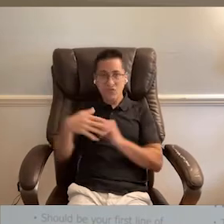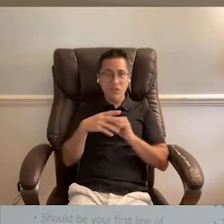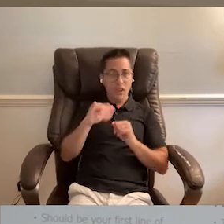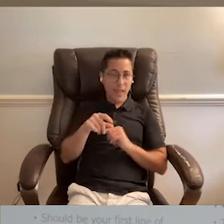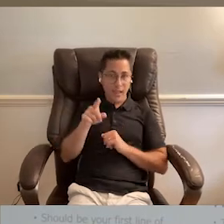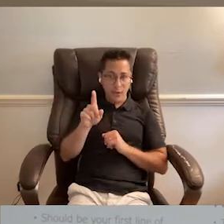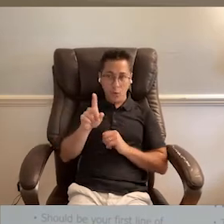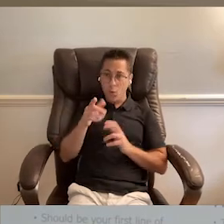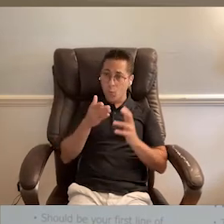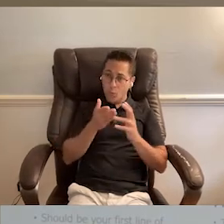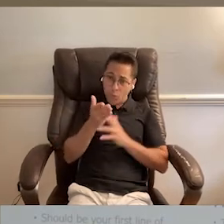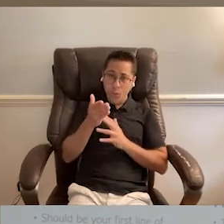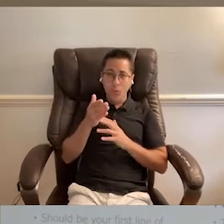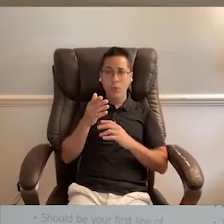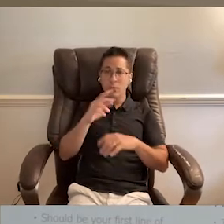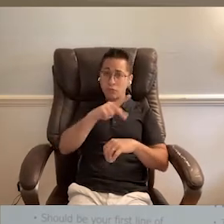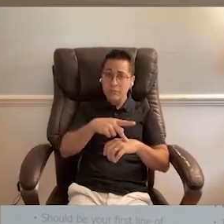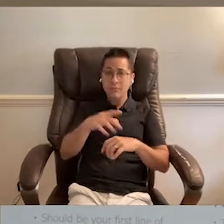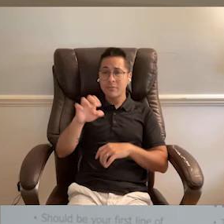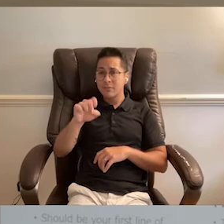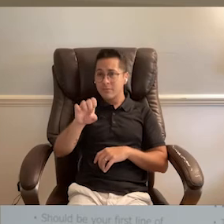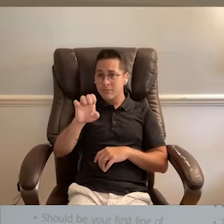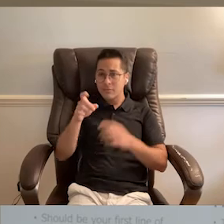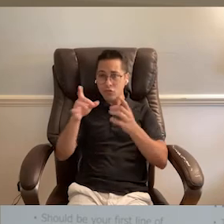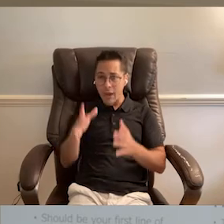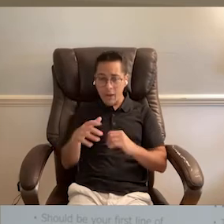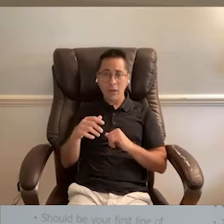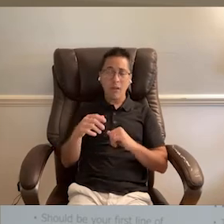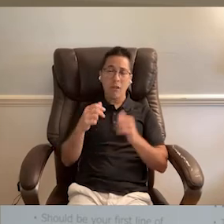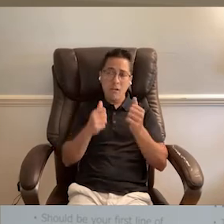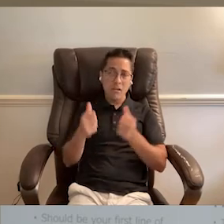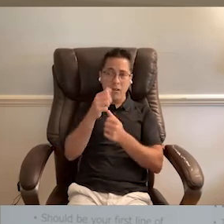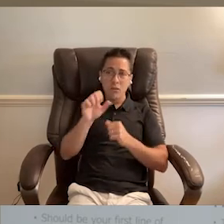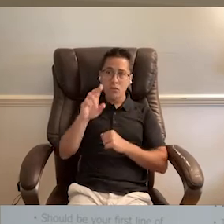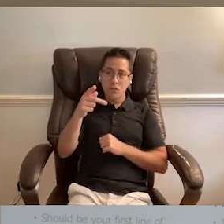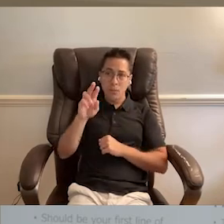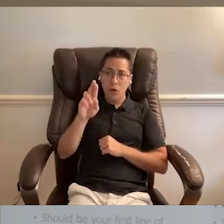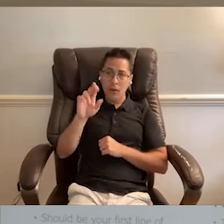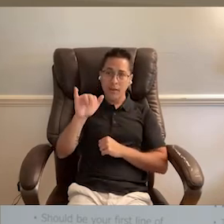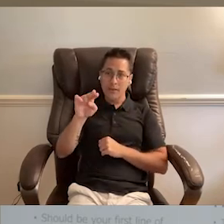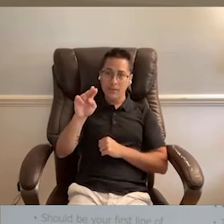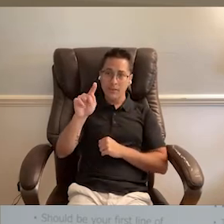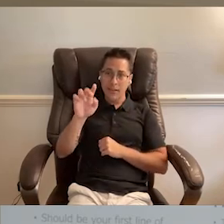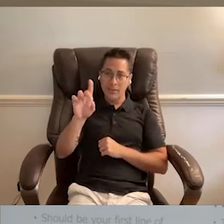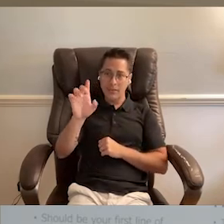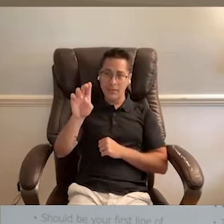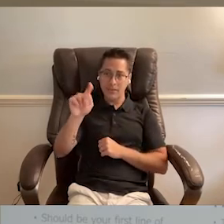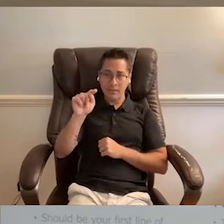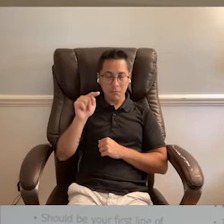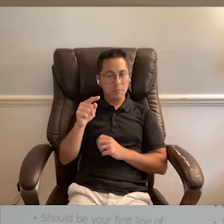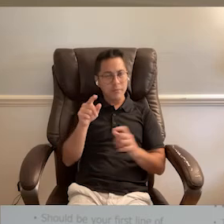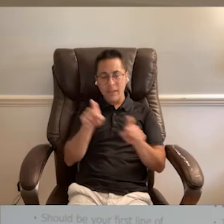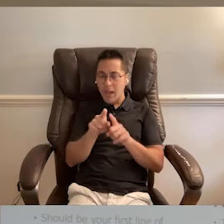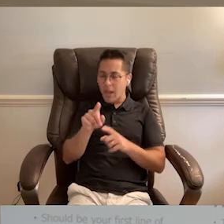principal, the ESC director, the superintendent if you need to. But even IEP issues, IDEA issues,